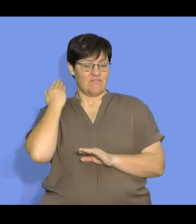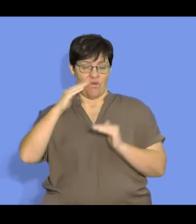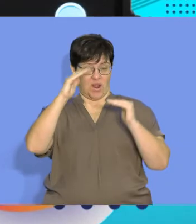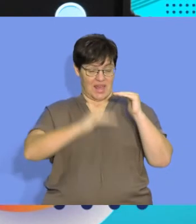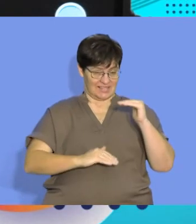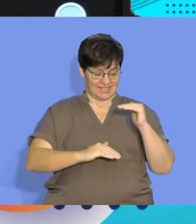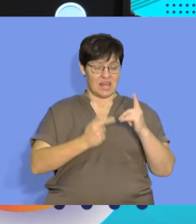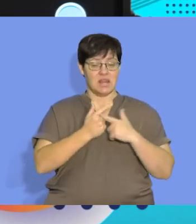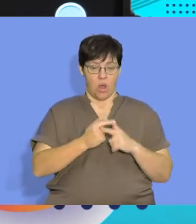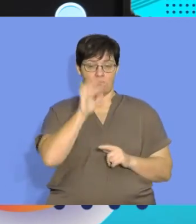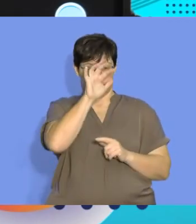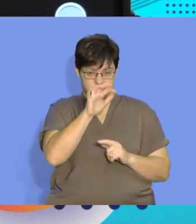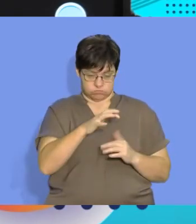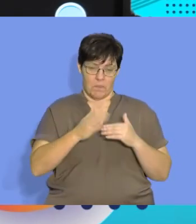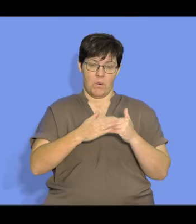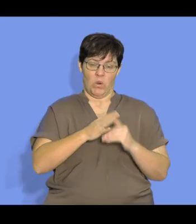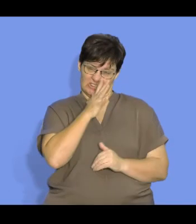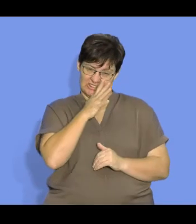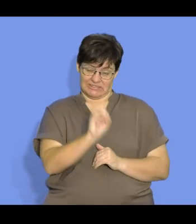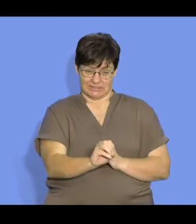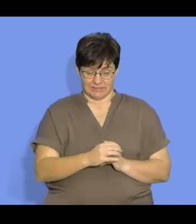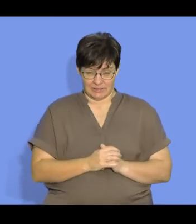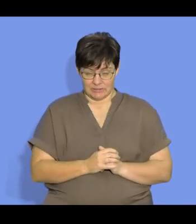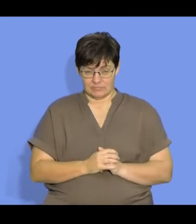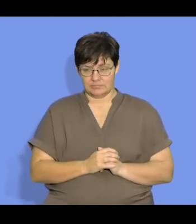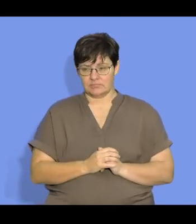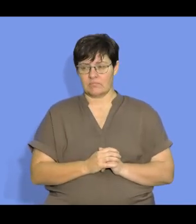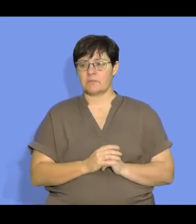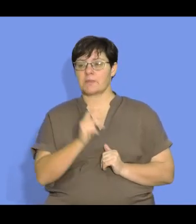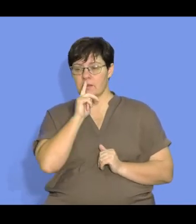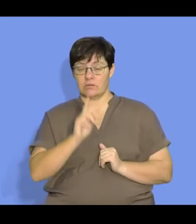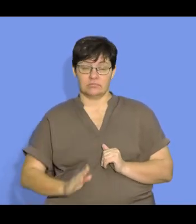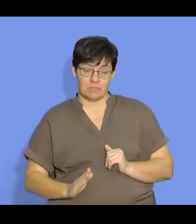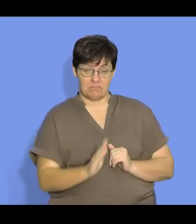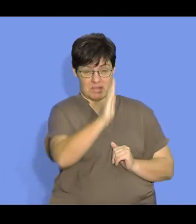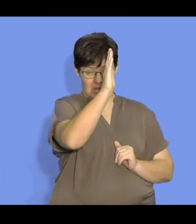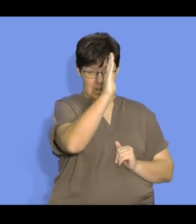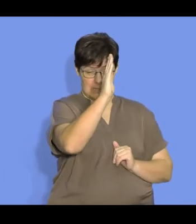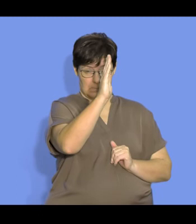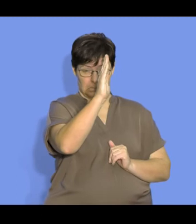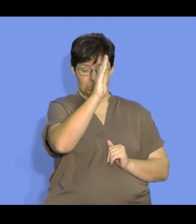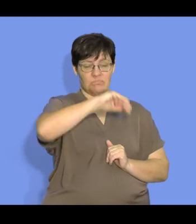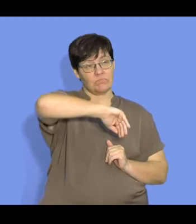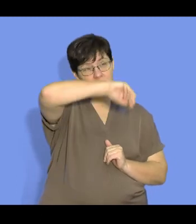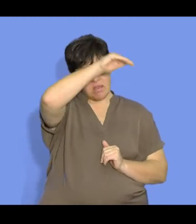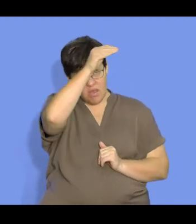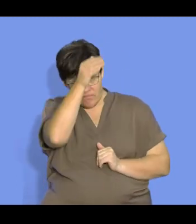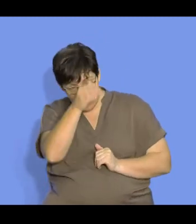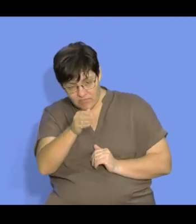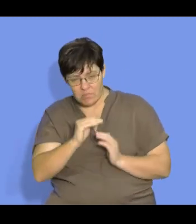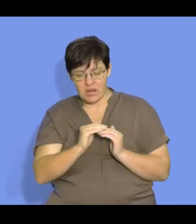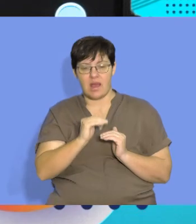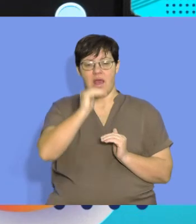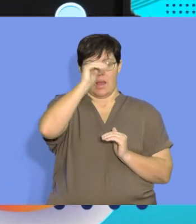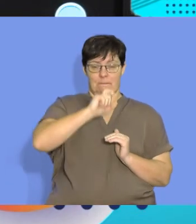concentration. So you can see if you go look at the peak here, your curve is just now a little bit bigger than